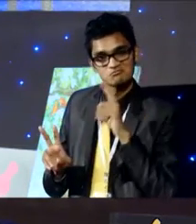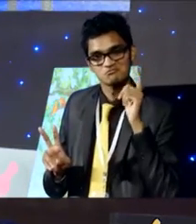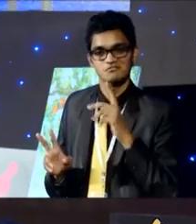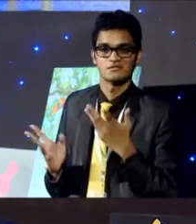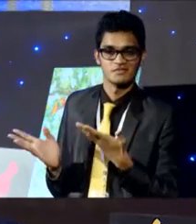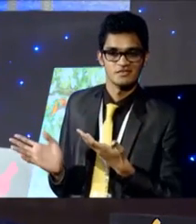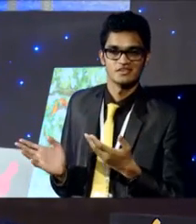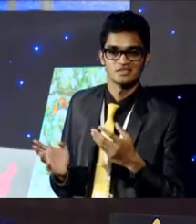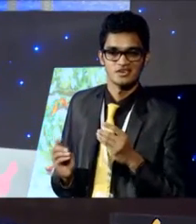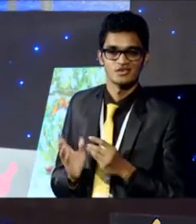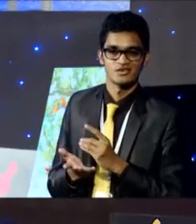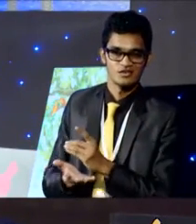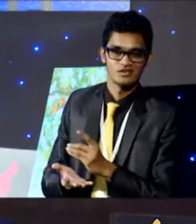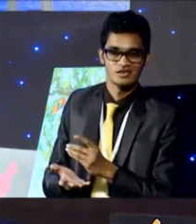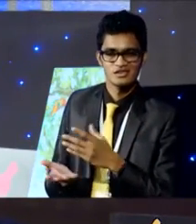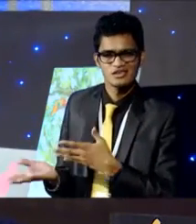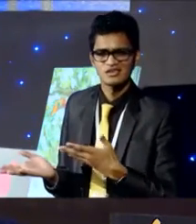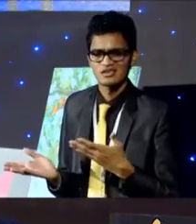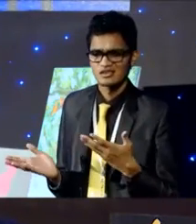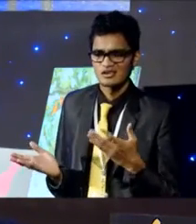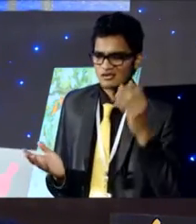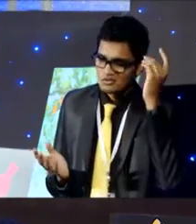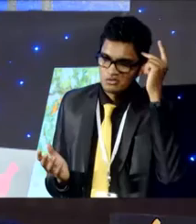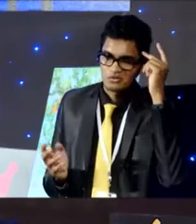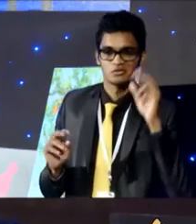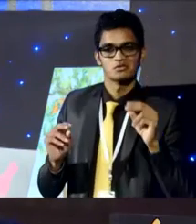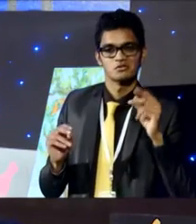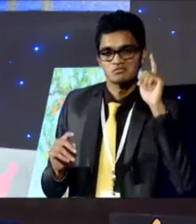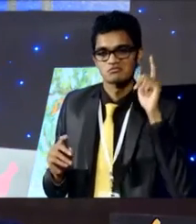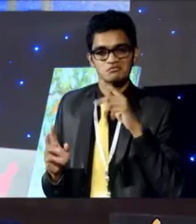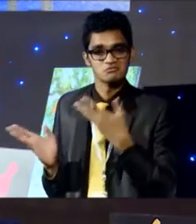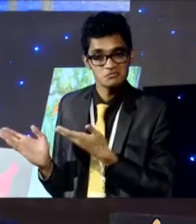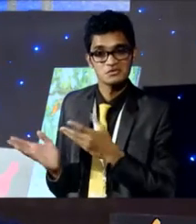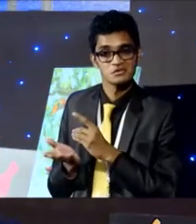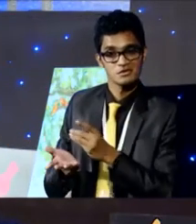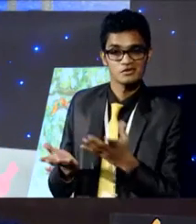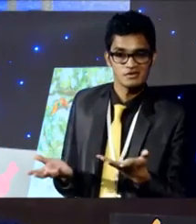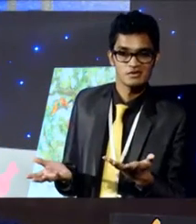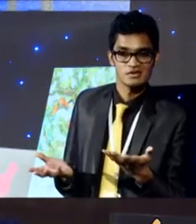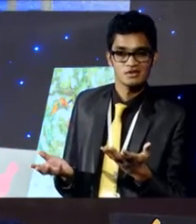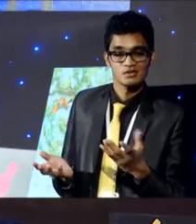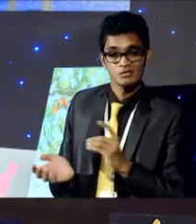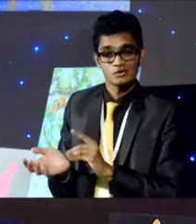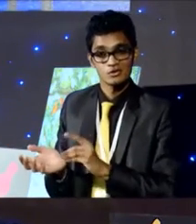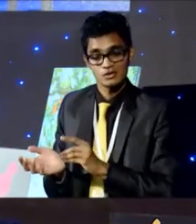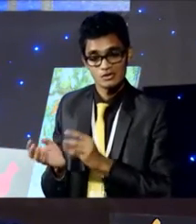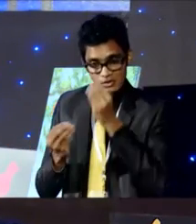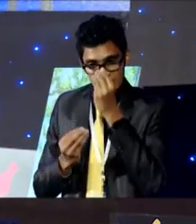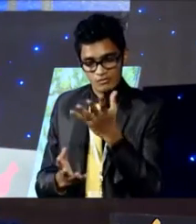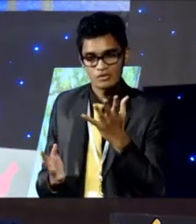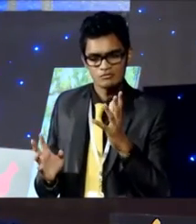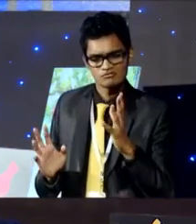2.5, we didn't know that they couldn't hear, right? Because the doctors kept telling us that, don't worry, it'll be